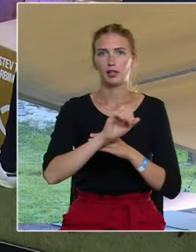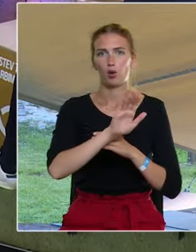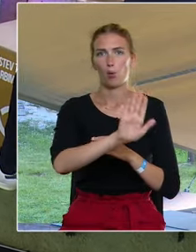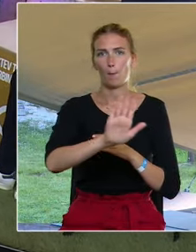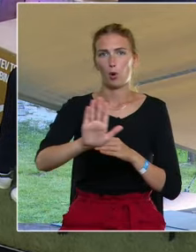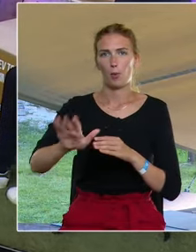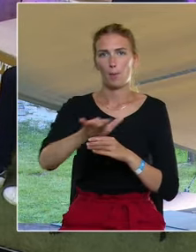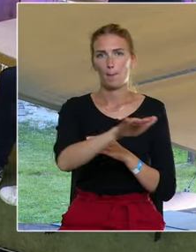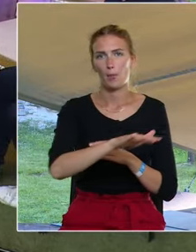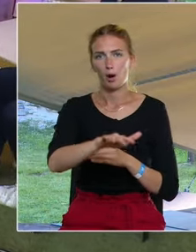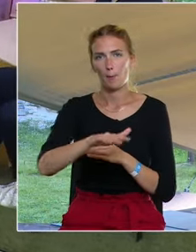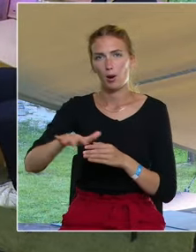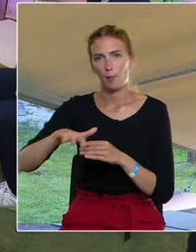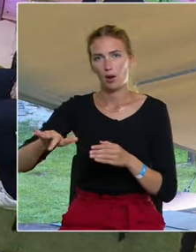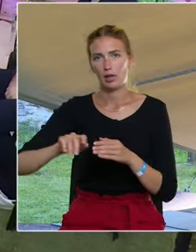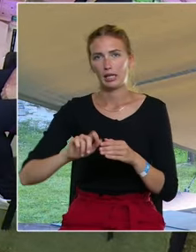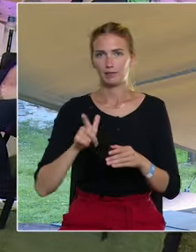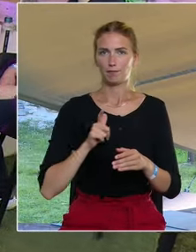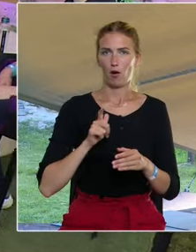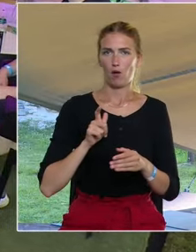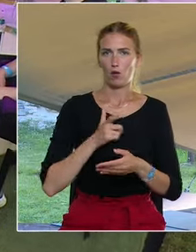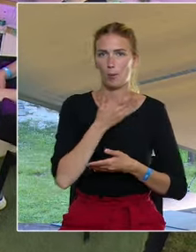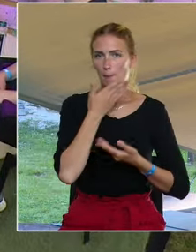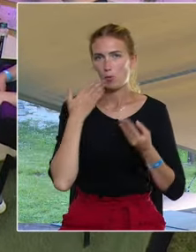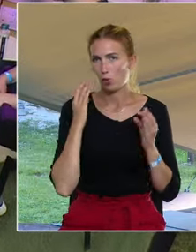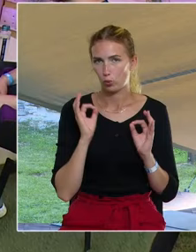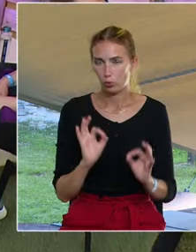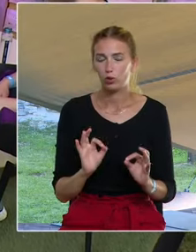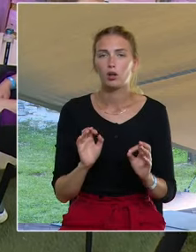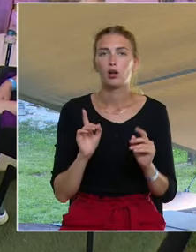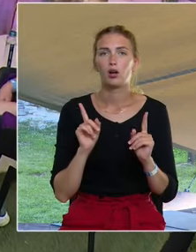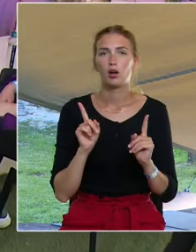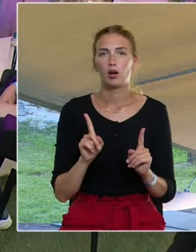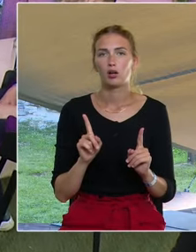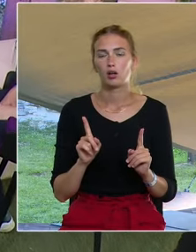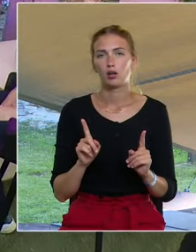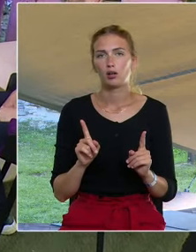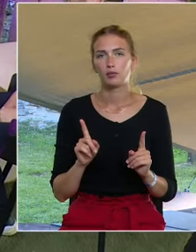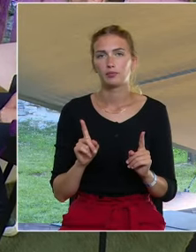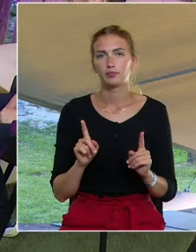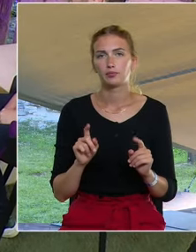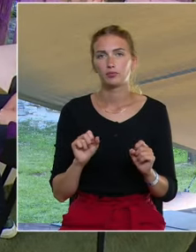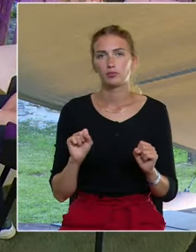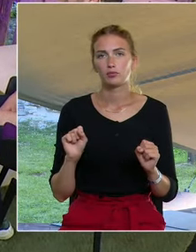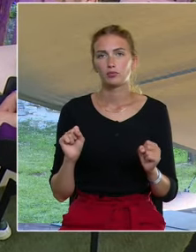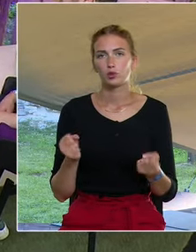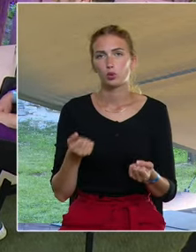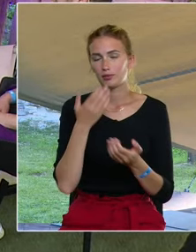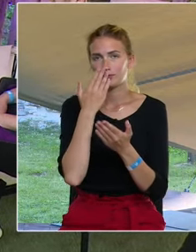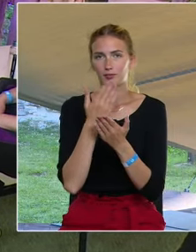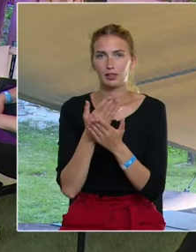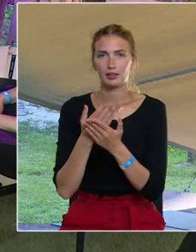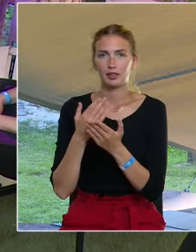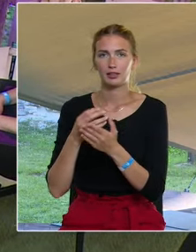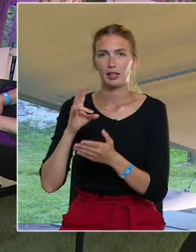no gatekeepers. But then when the auction houses decide to sell a few NFTs,